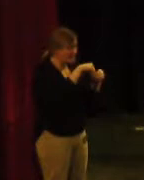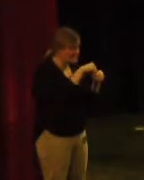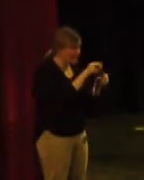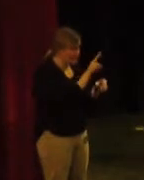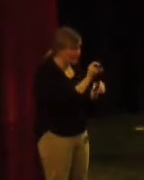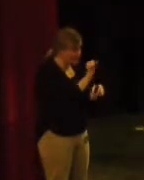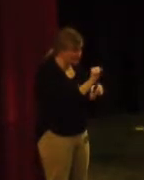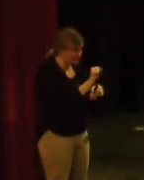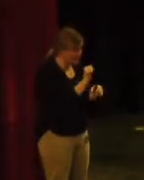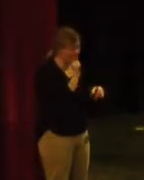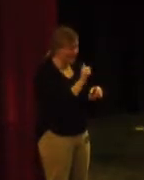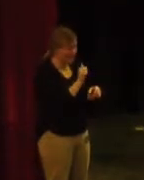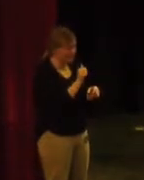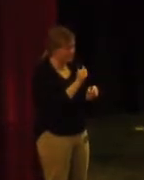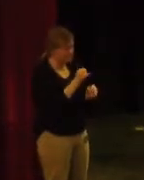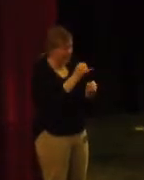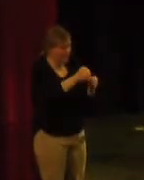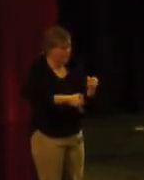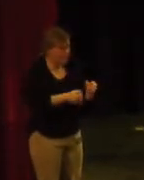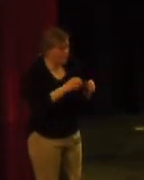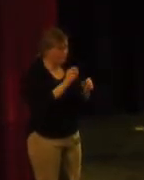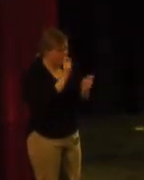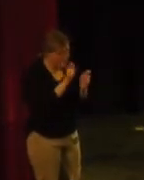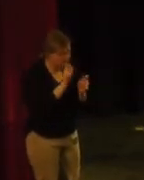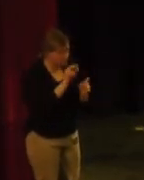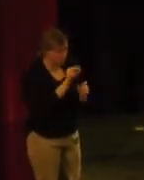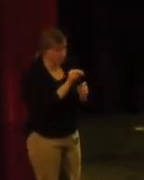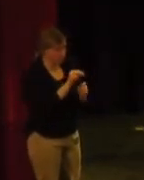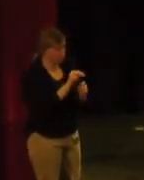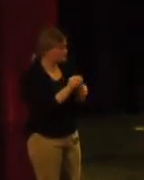So there is a little bit of U.S. territory just on the other side of the fence.